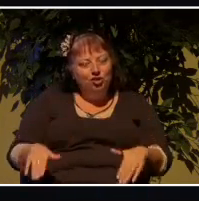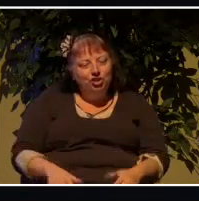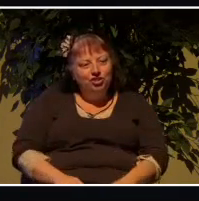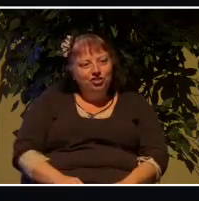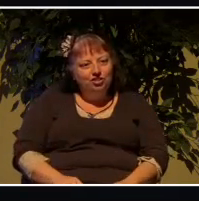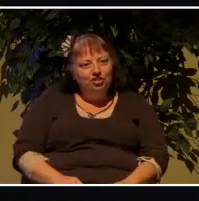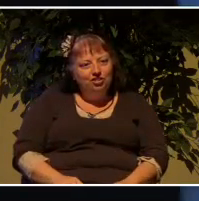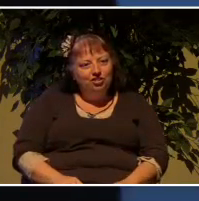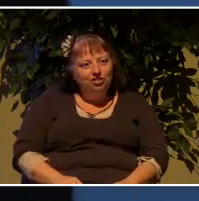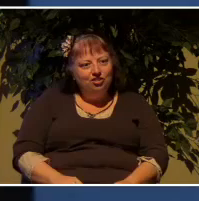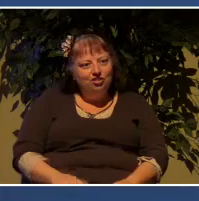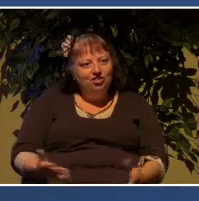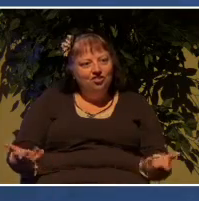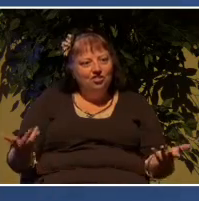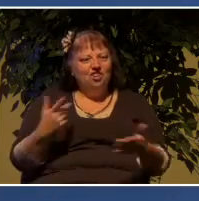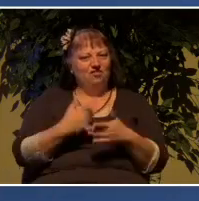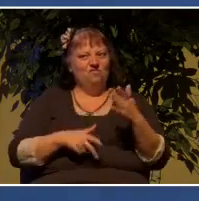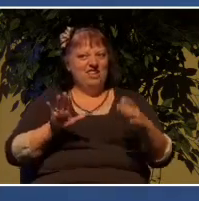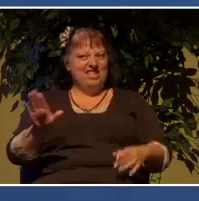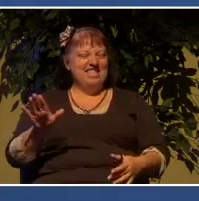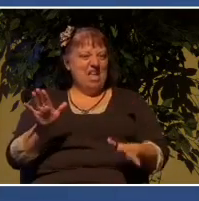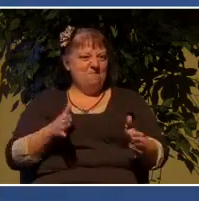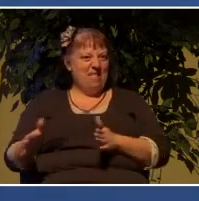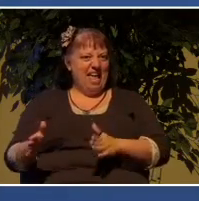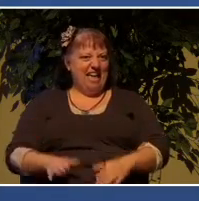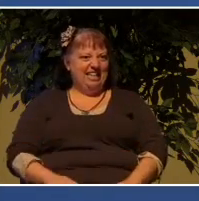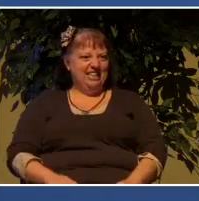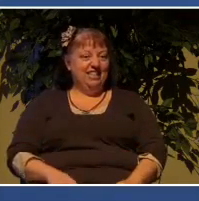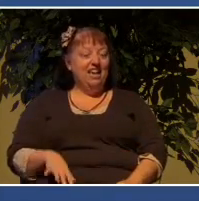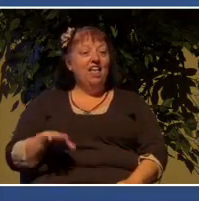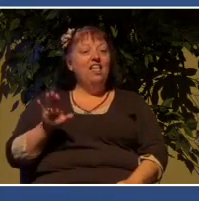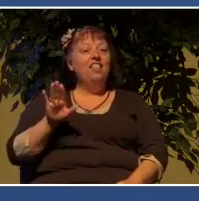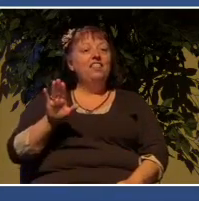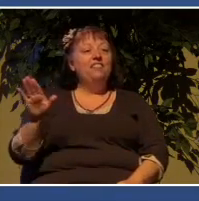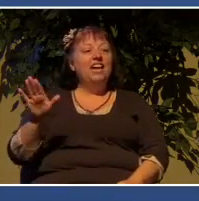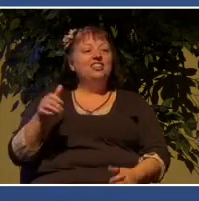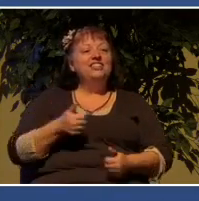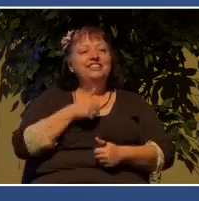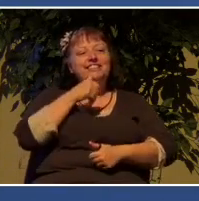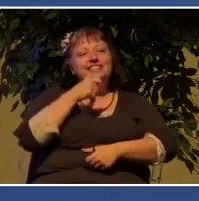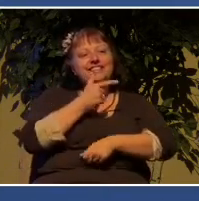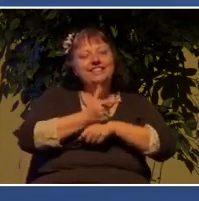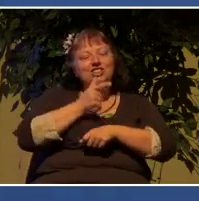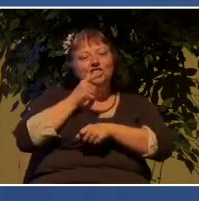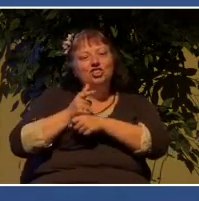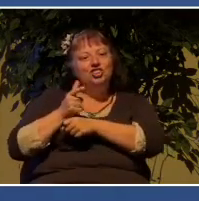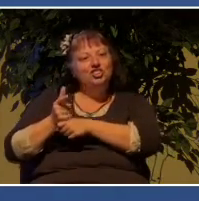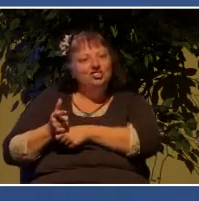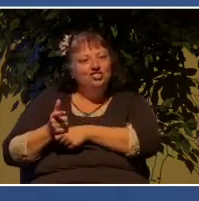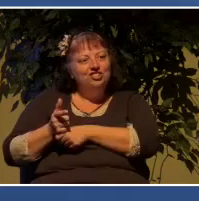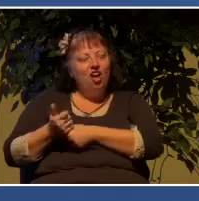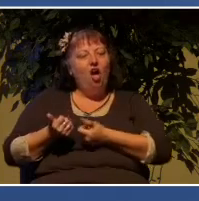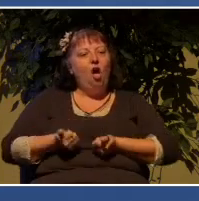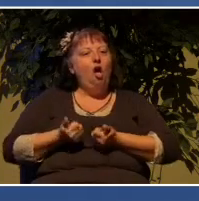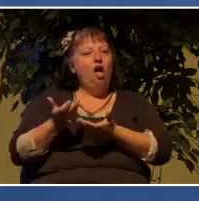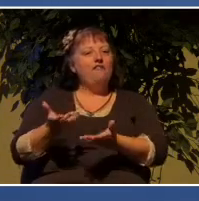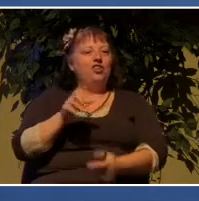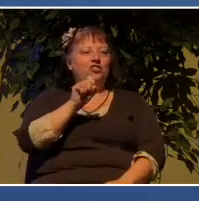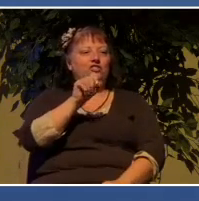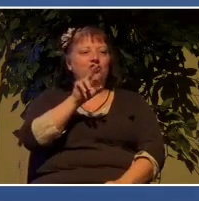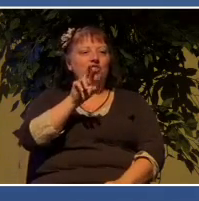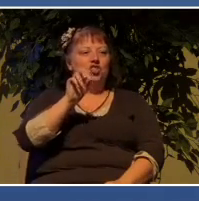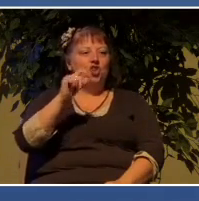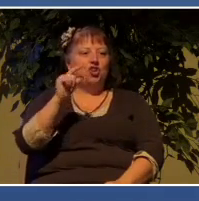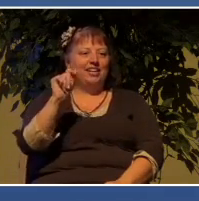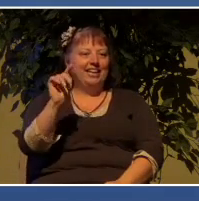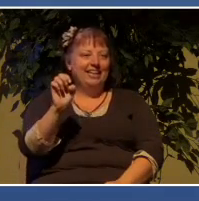What do you think is their plan? Well, their sisters have offered to serve as their surrogate